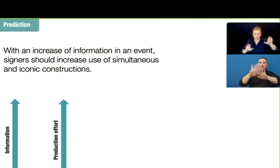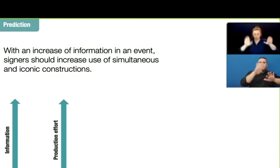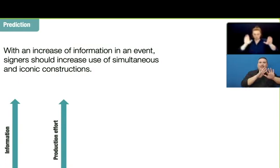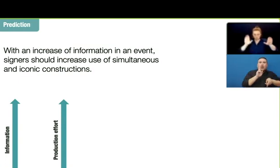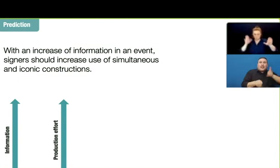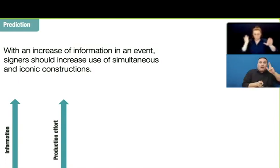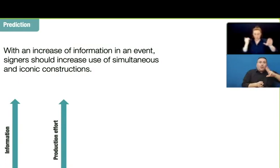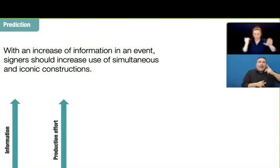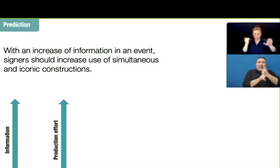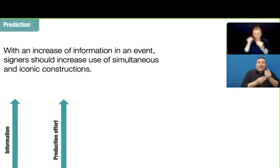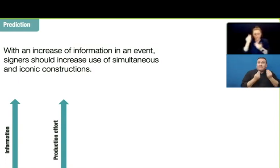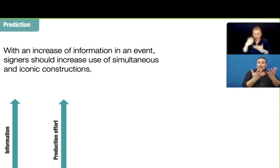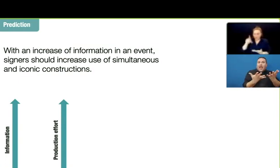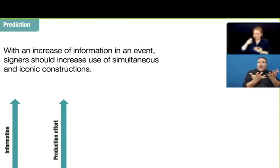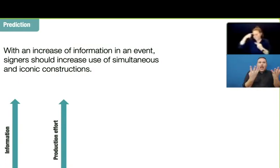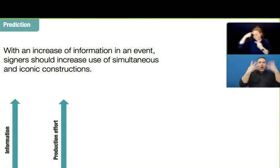information has to be processed.